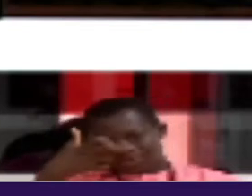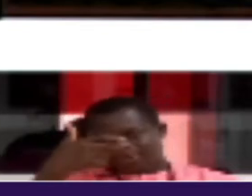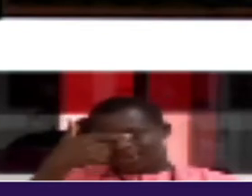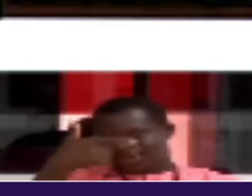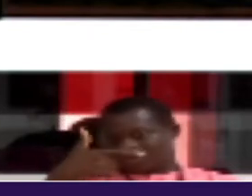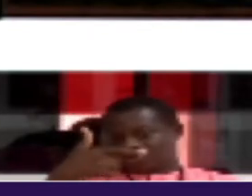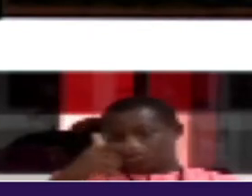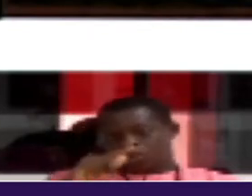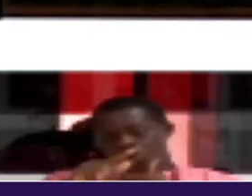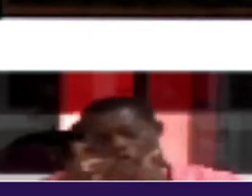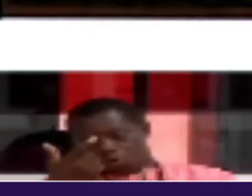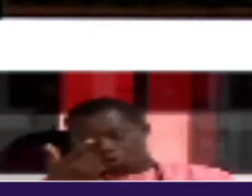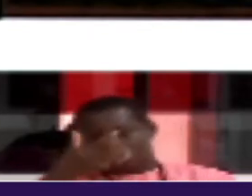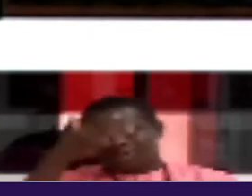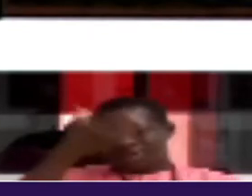1987 or